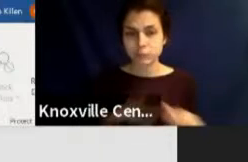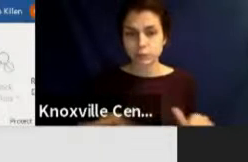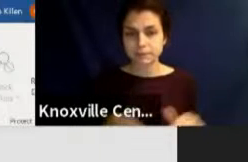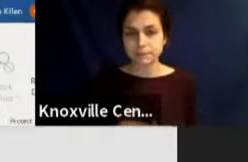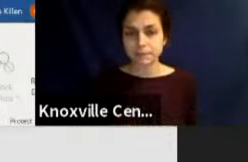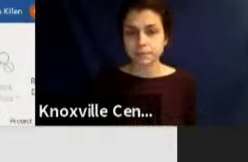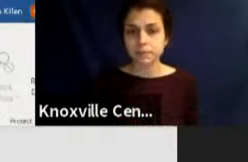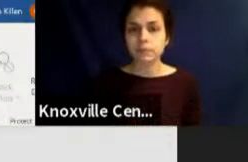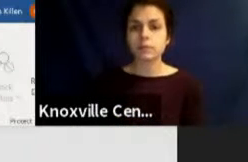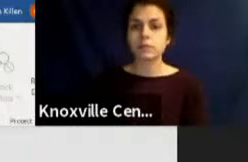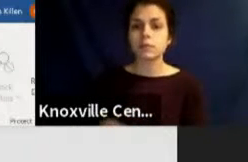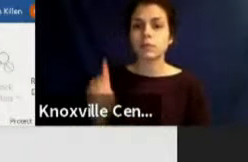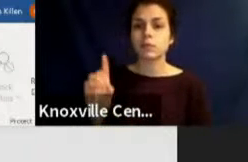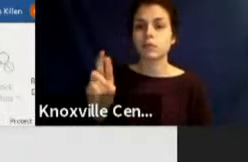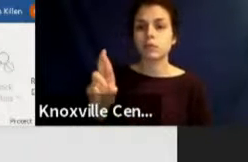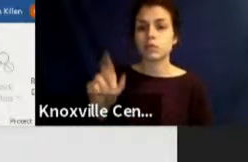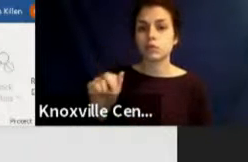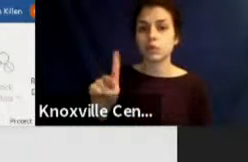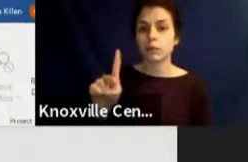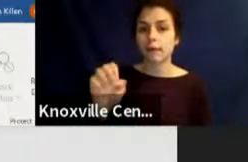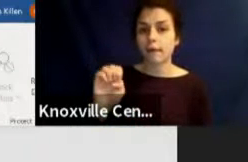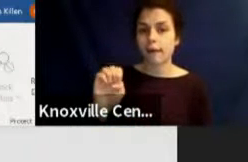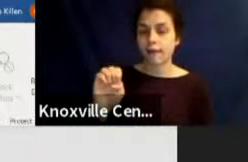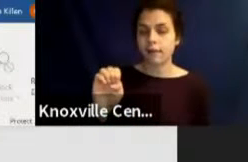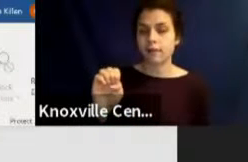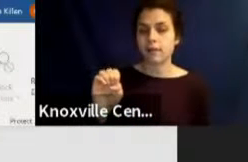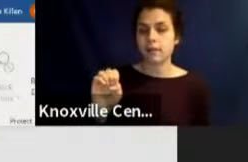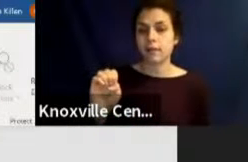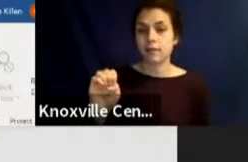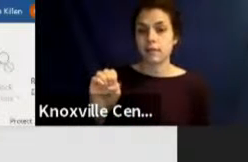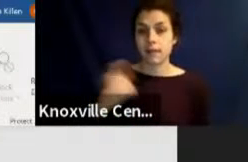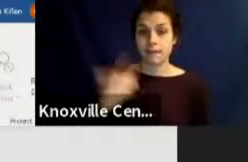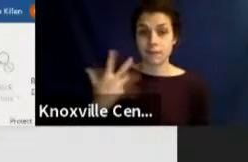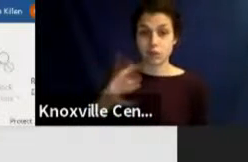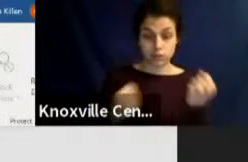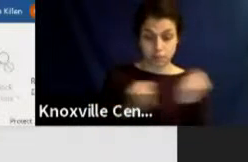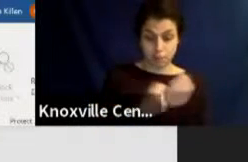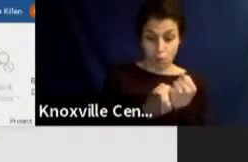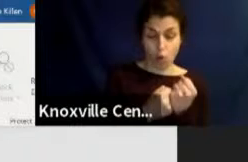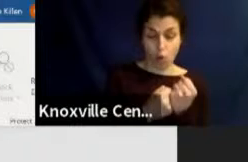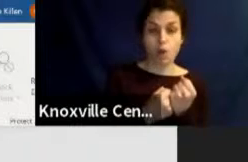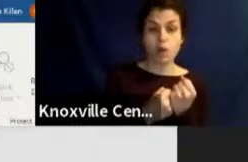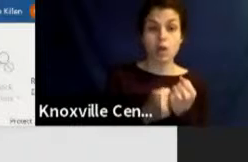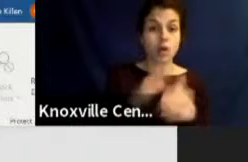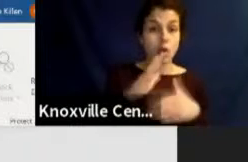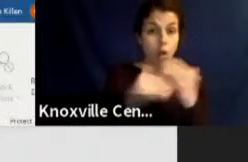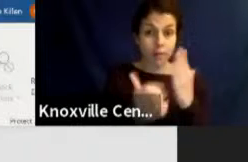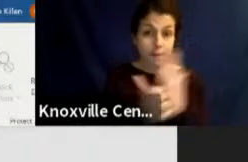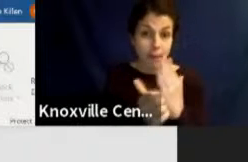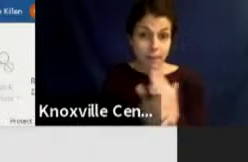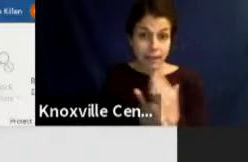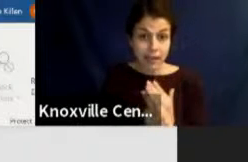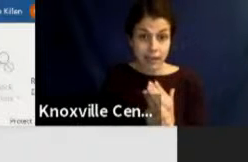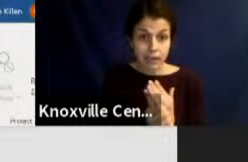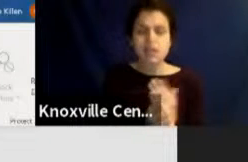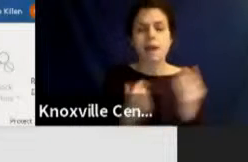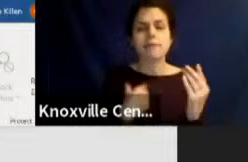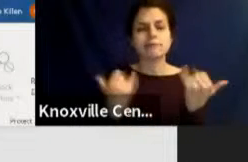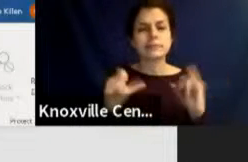Dr. Goetcher, as the one who did the second, I will do a second with all these amendments. Thank you, Dr.